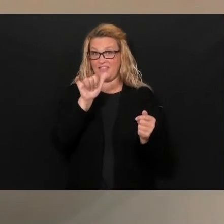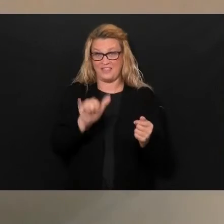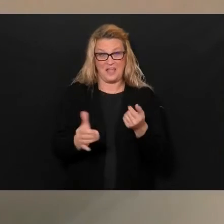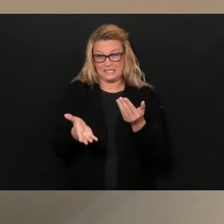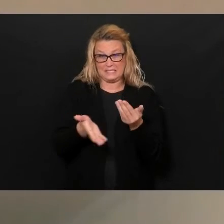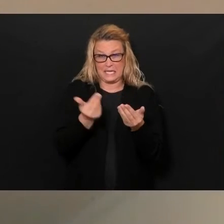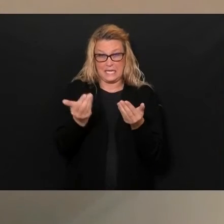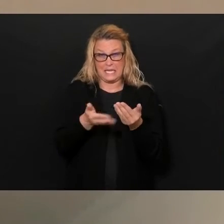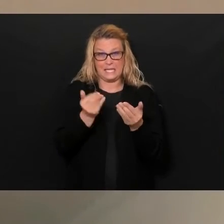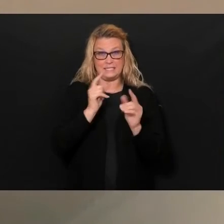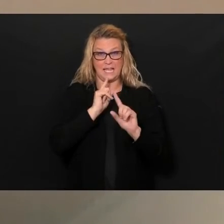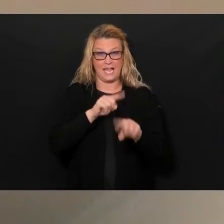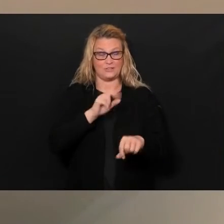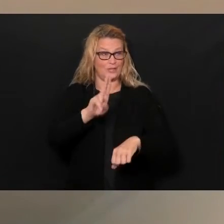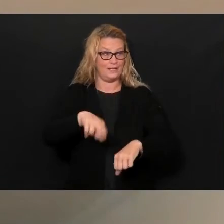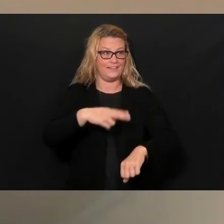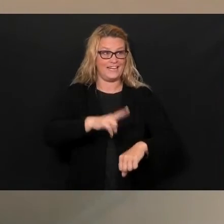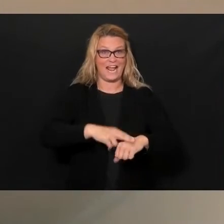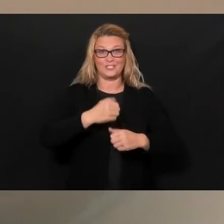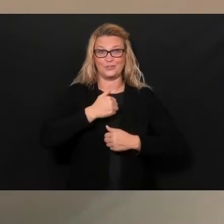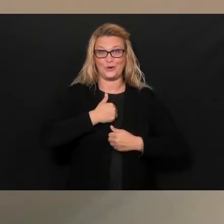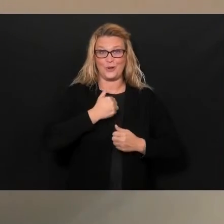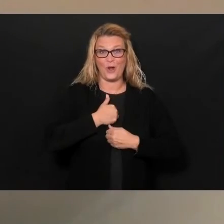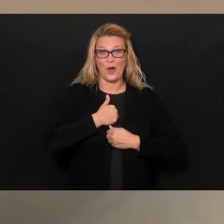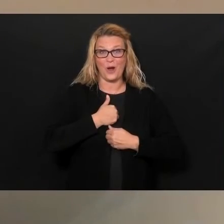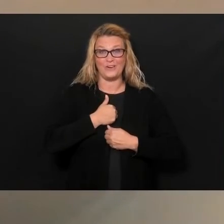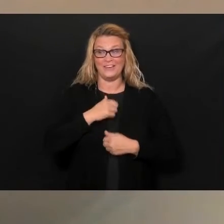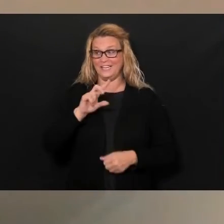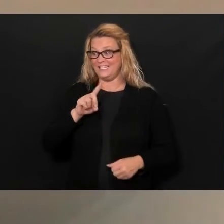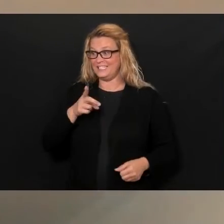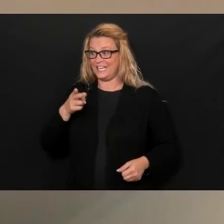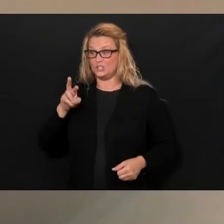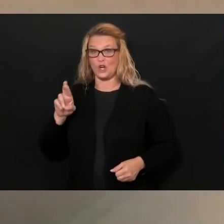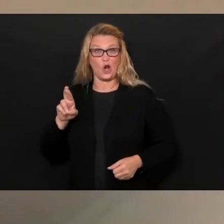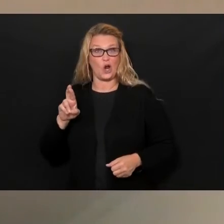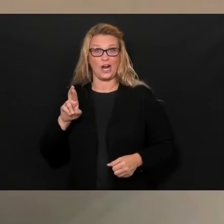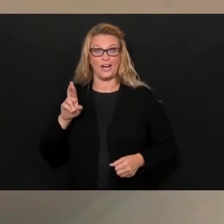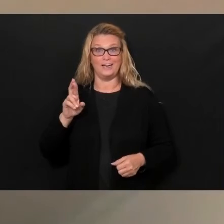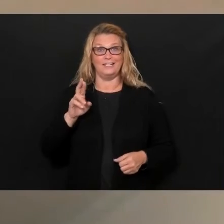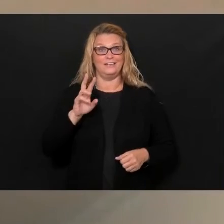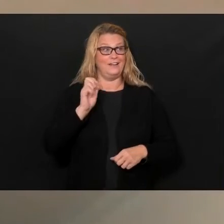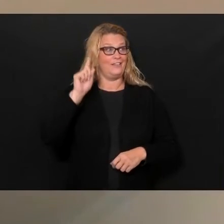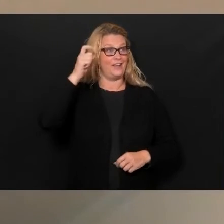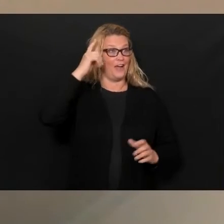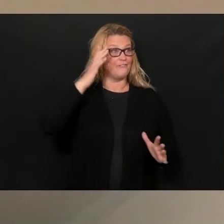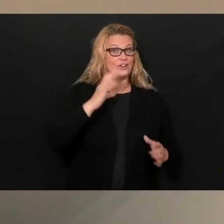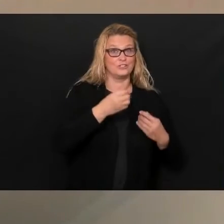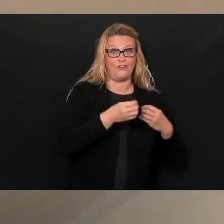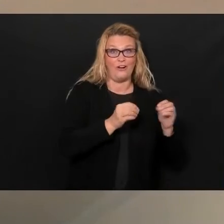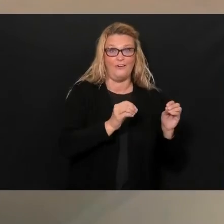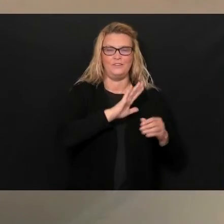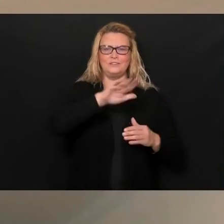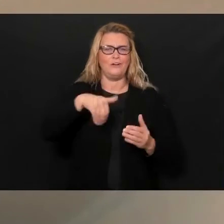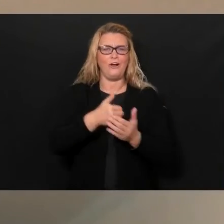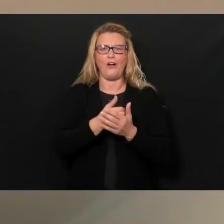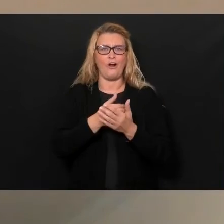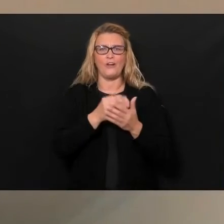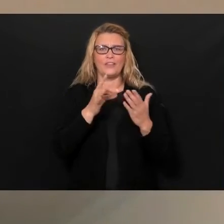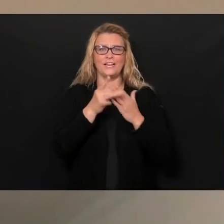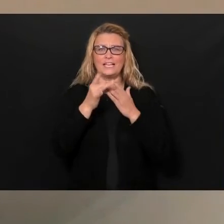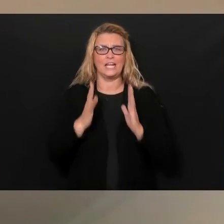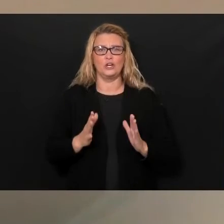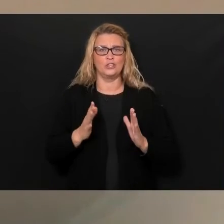the National Guard can't solve by itself. The DHHR can't, the governor's office, all the leaders can't